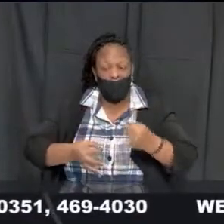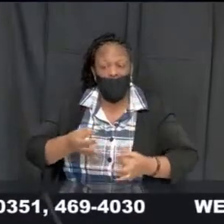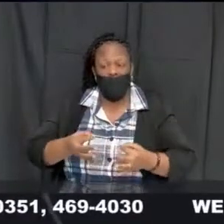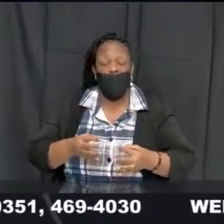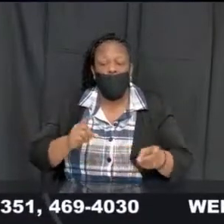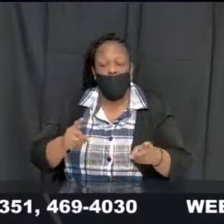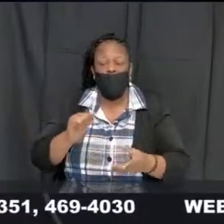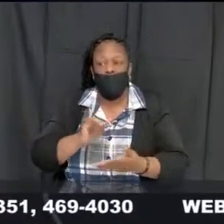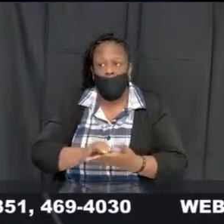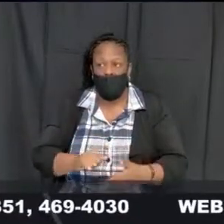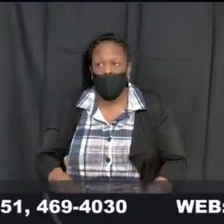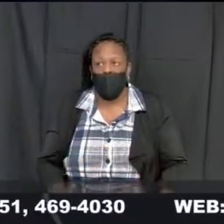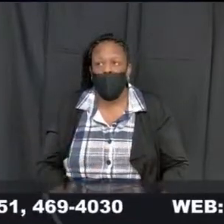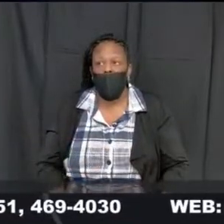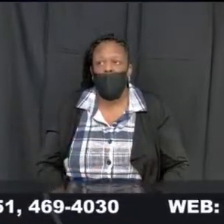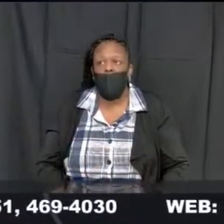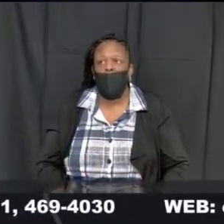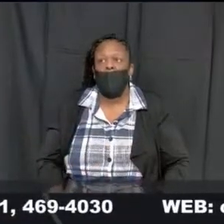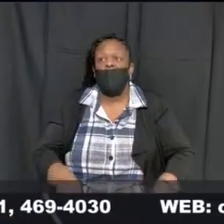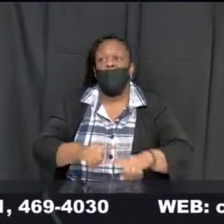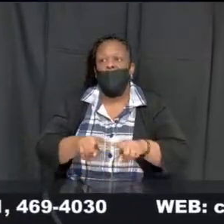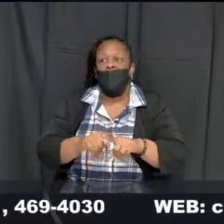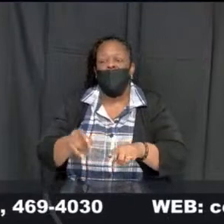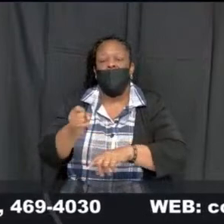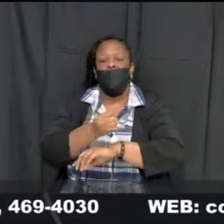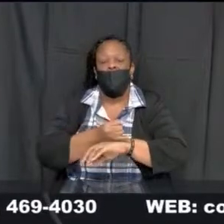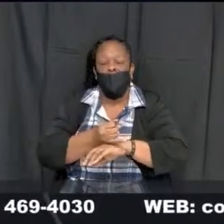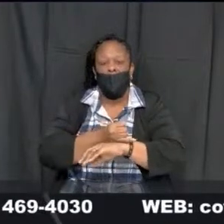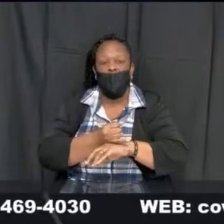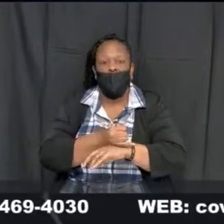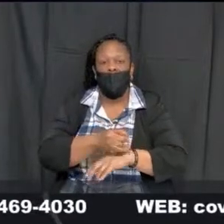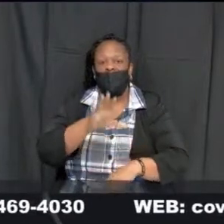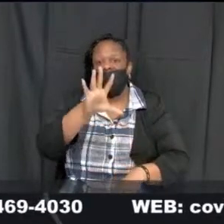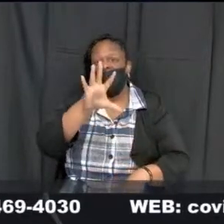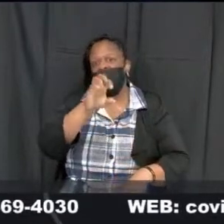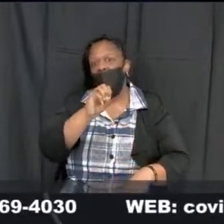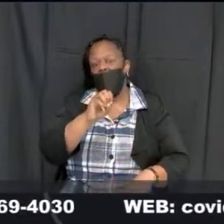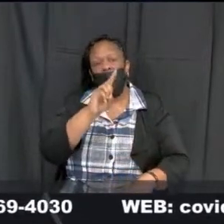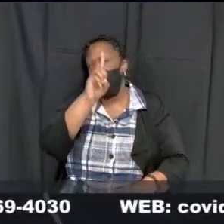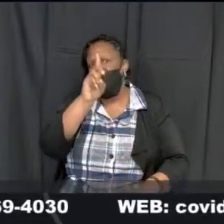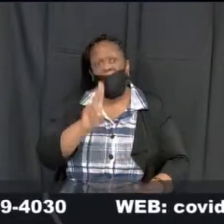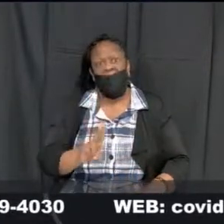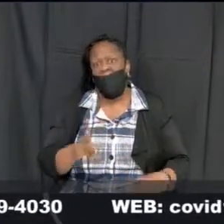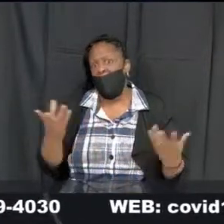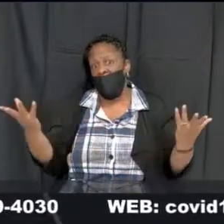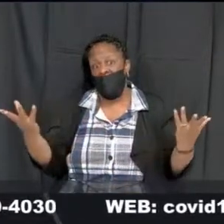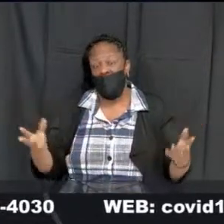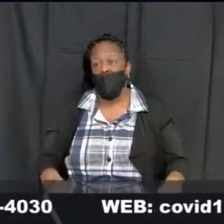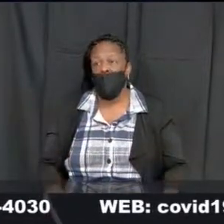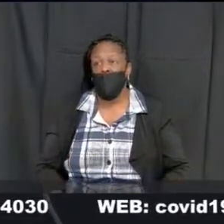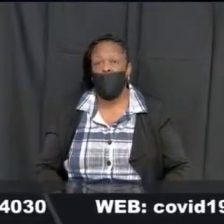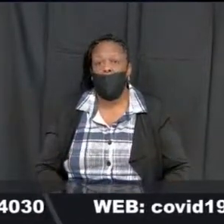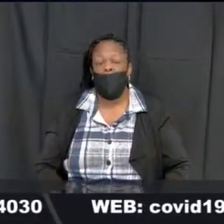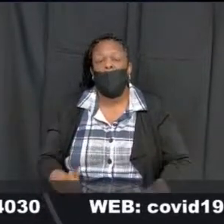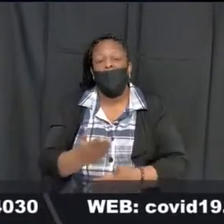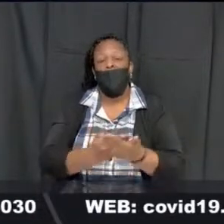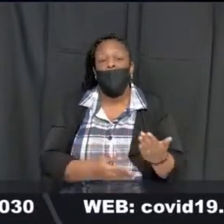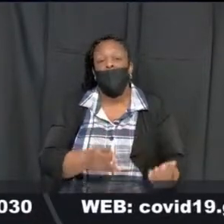Bermuda and the Cayman Islands, they are 50%. Countries like Israel as well already at